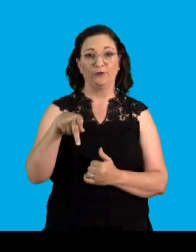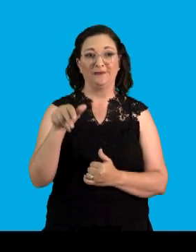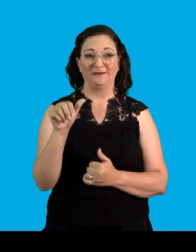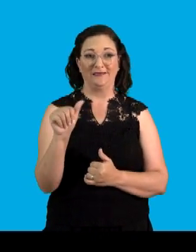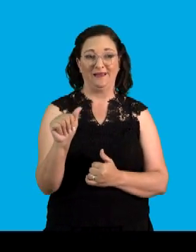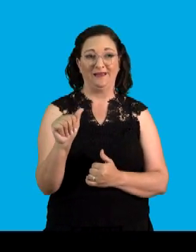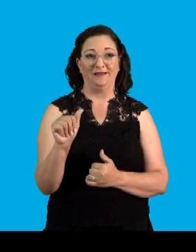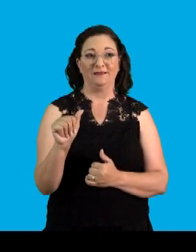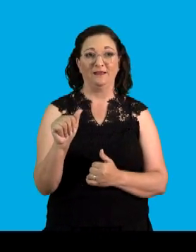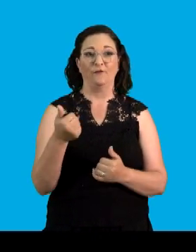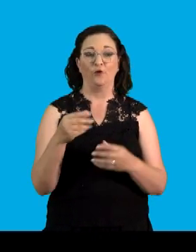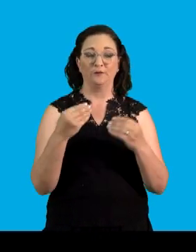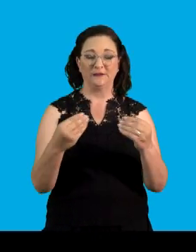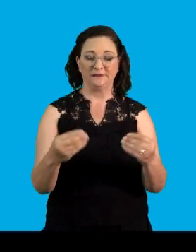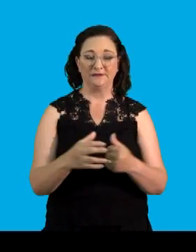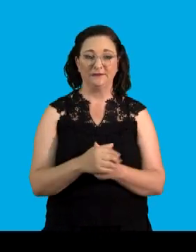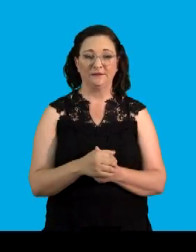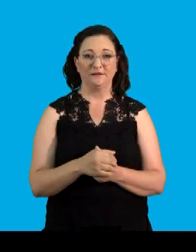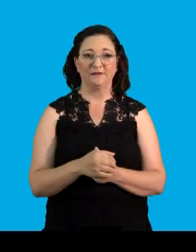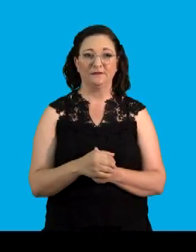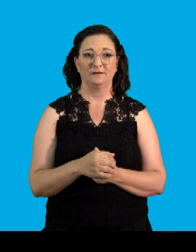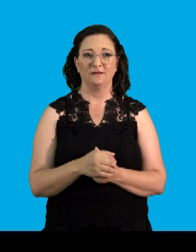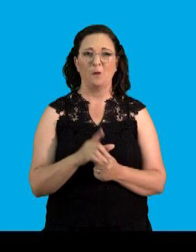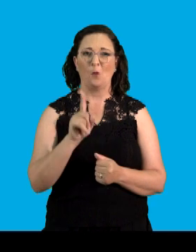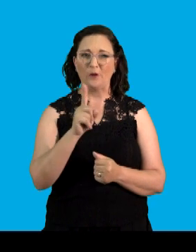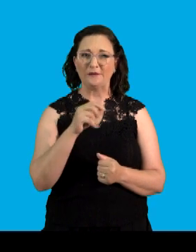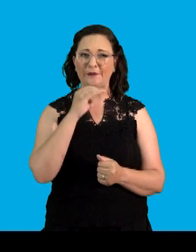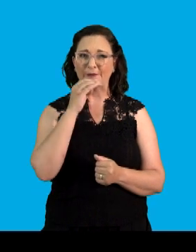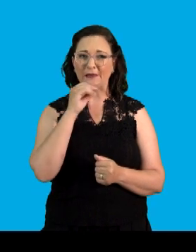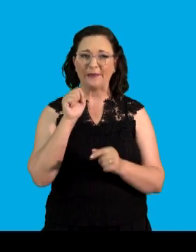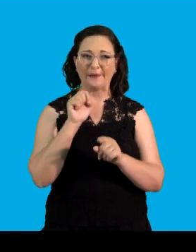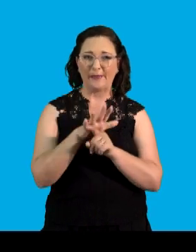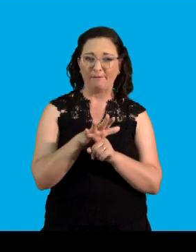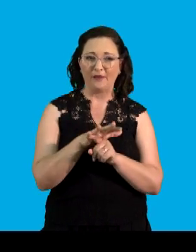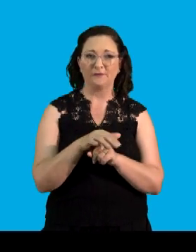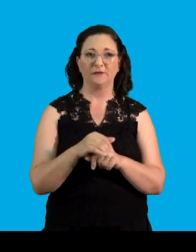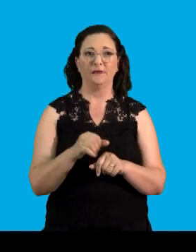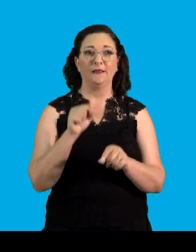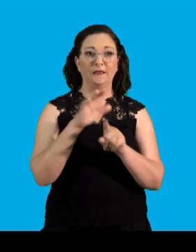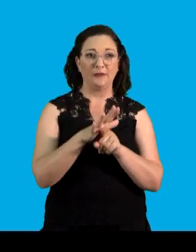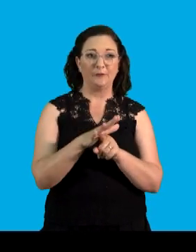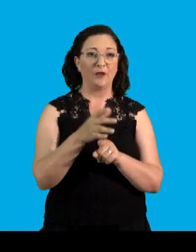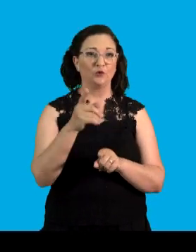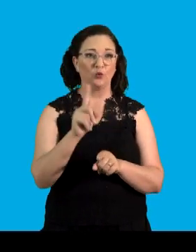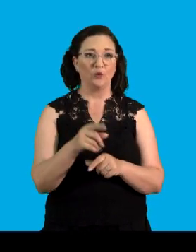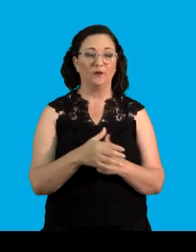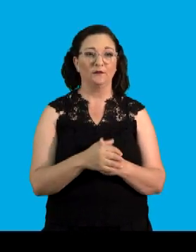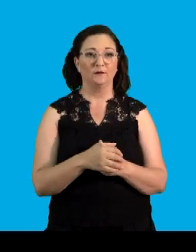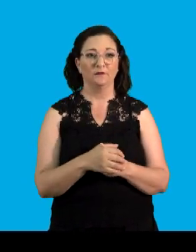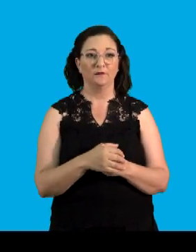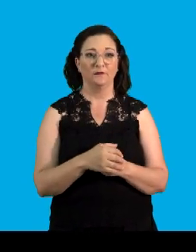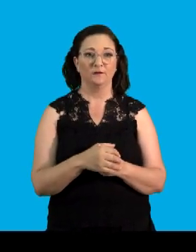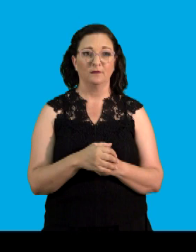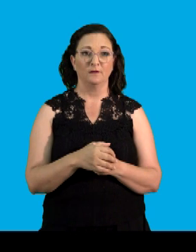Act on businesses. What do we mean by impact? That's what you need to ask yourself. Impact refers to what?